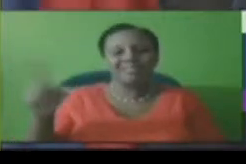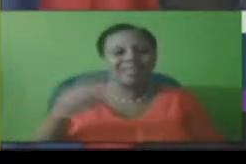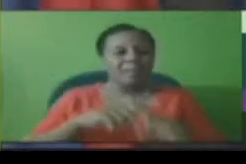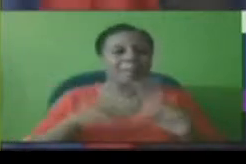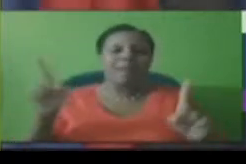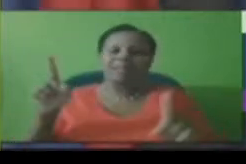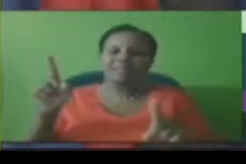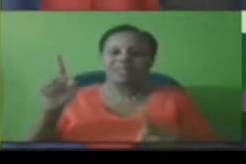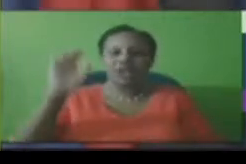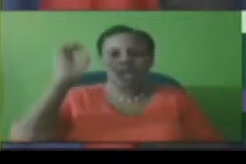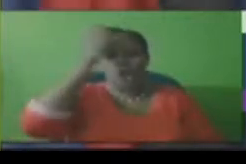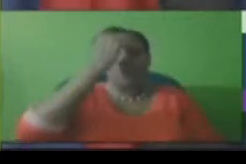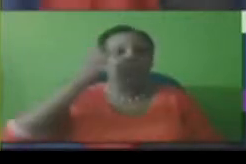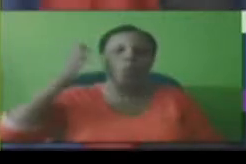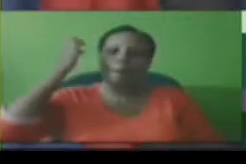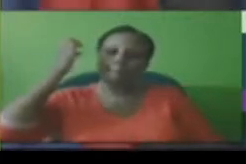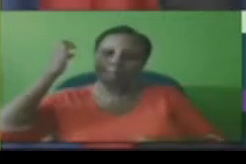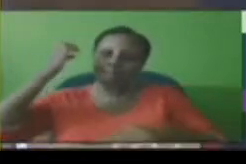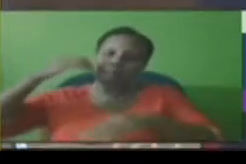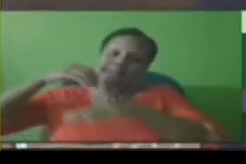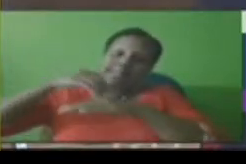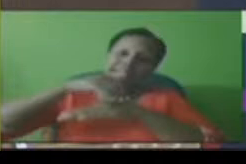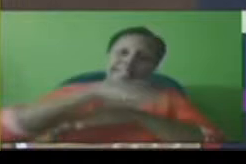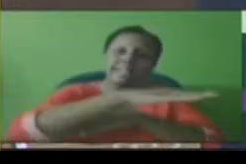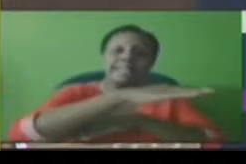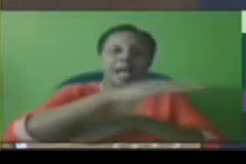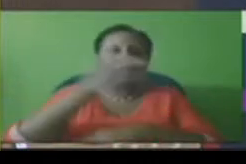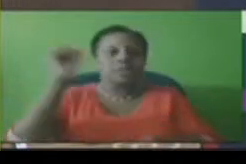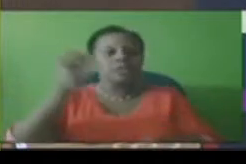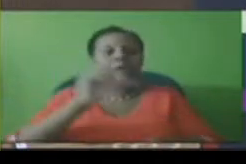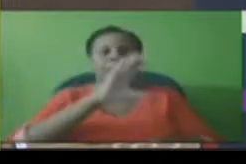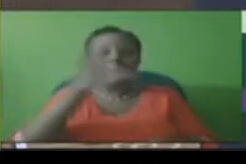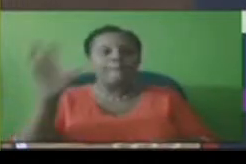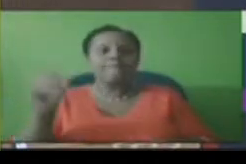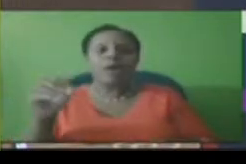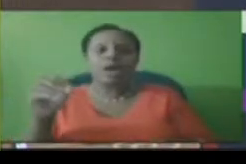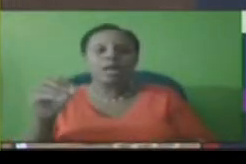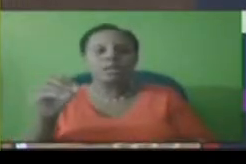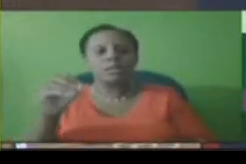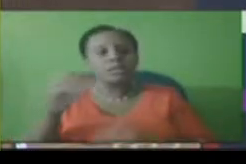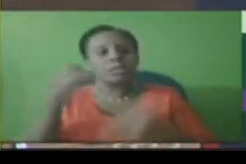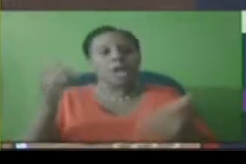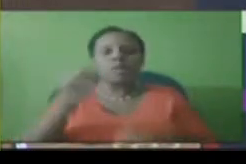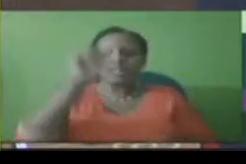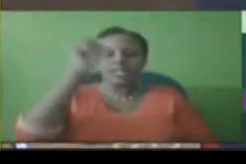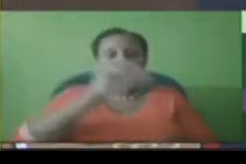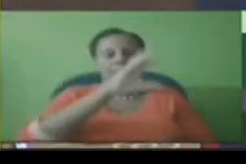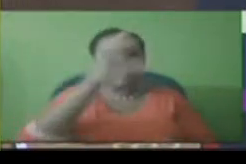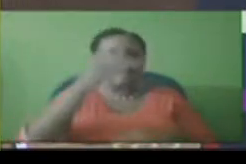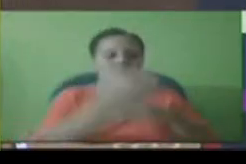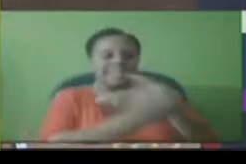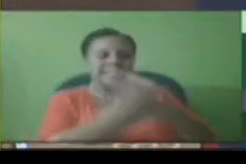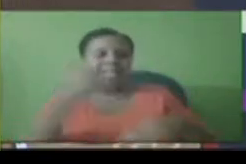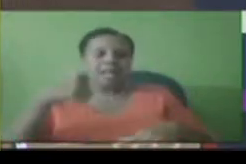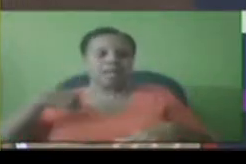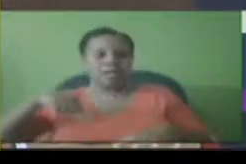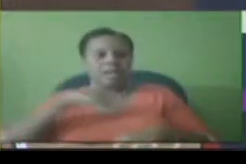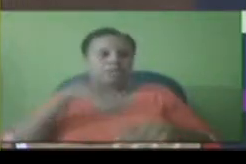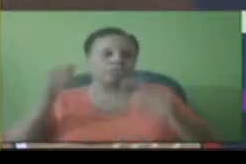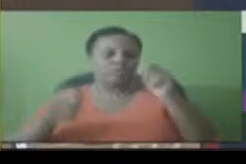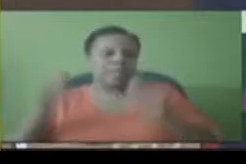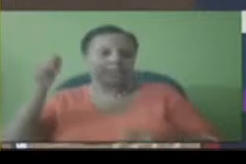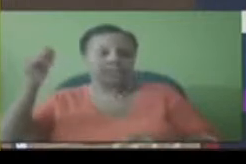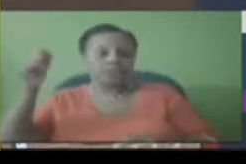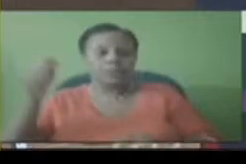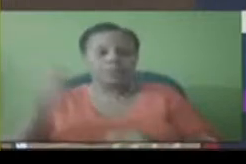And also in terms of, still another aspect, in terms of the economic side of things, for small businesses in particular that have been closed due to the